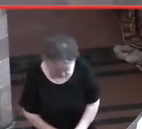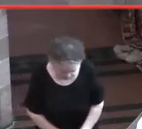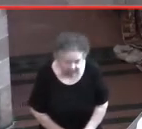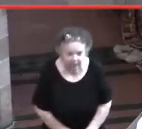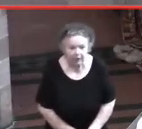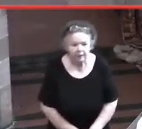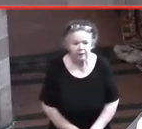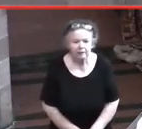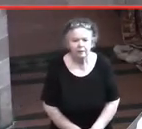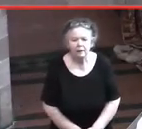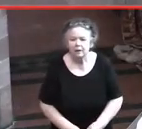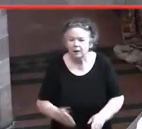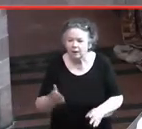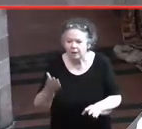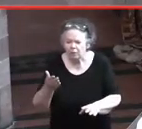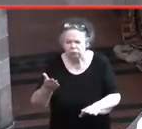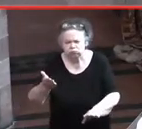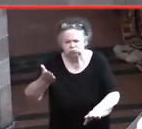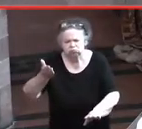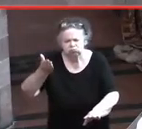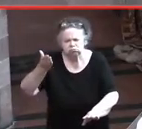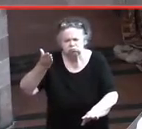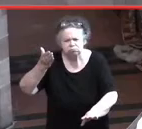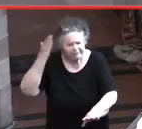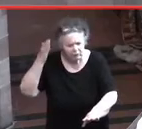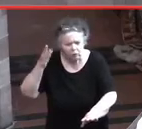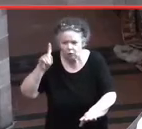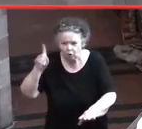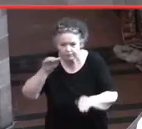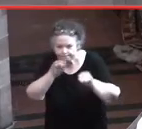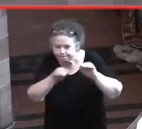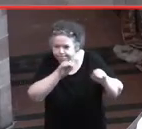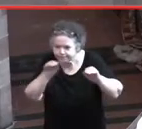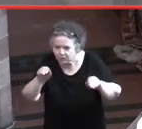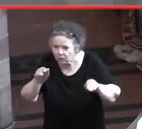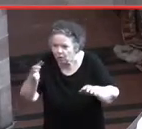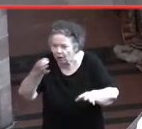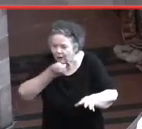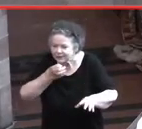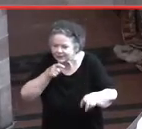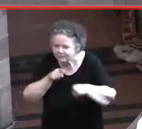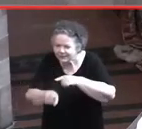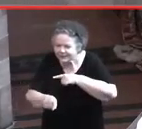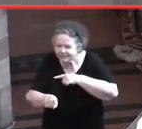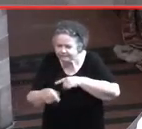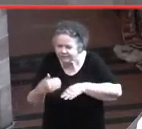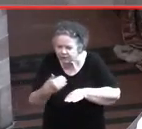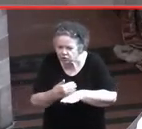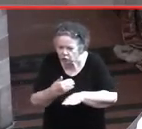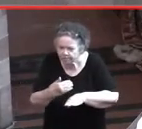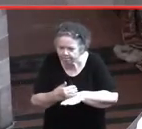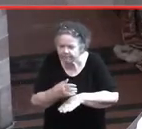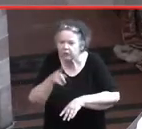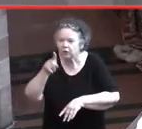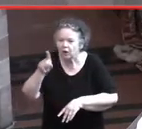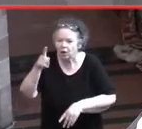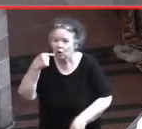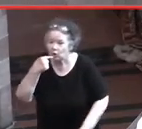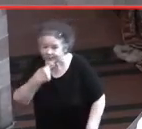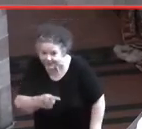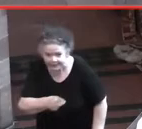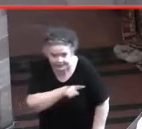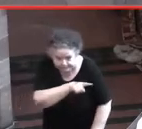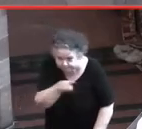Long before God calls us or asks anything specific of us, God in Christ says to